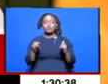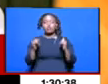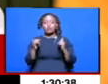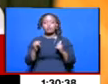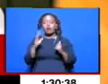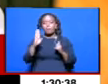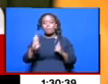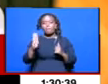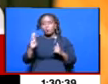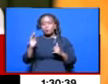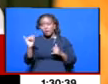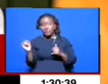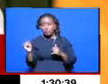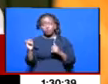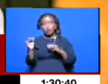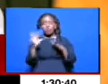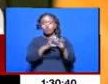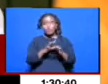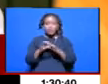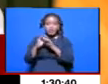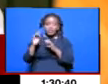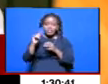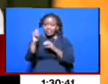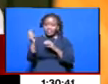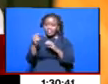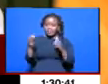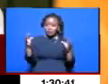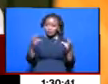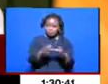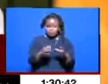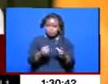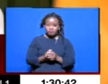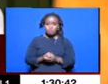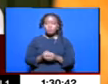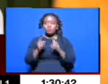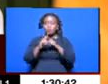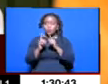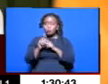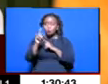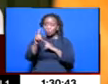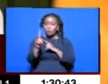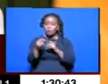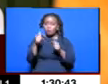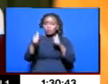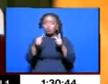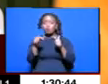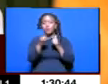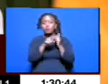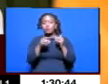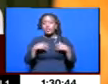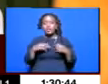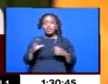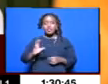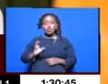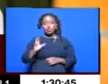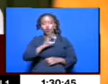United Kenya Task Force report. One of the terms of reference of that steering committee